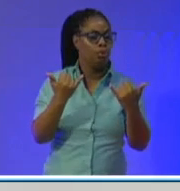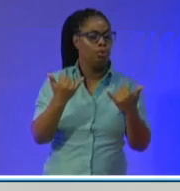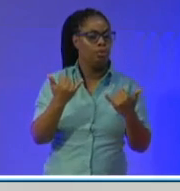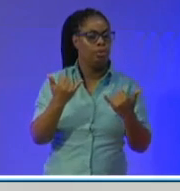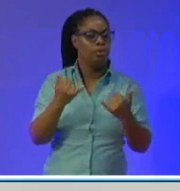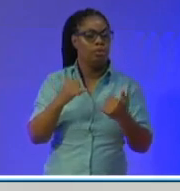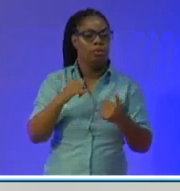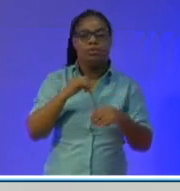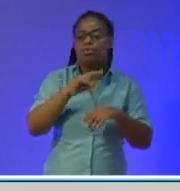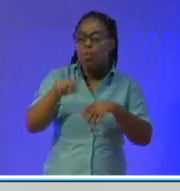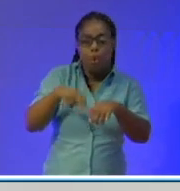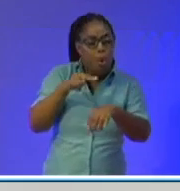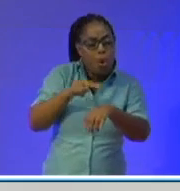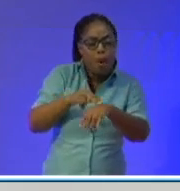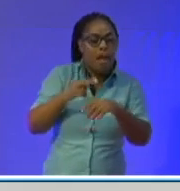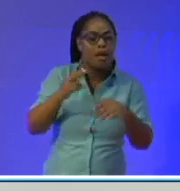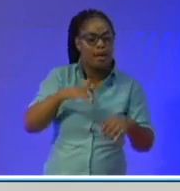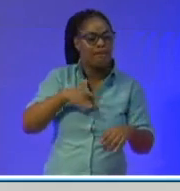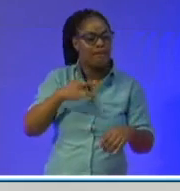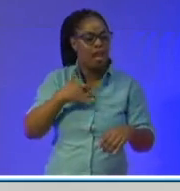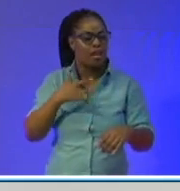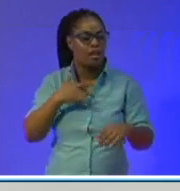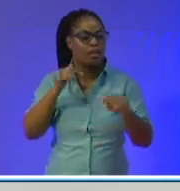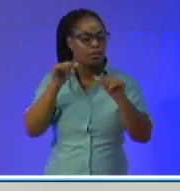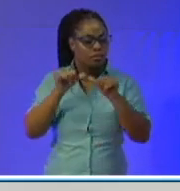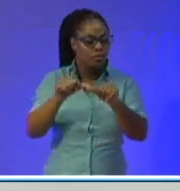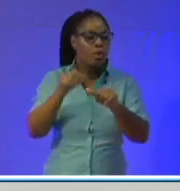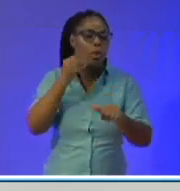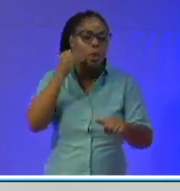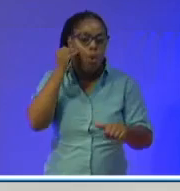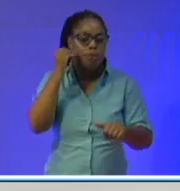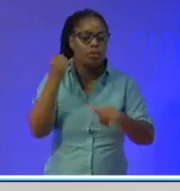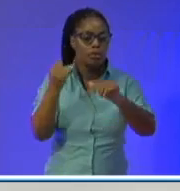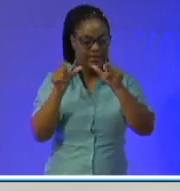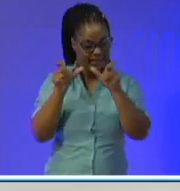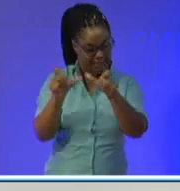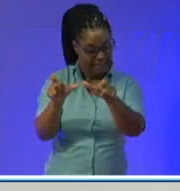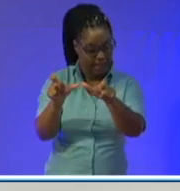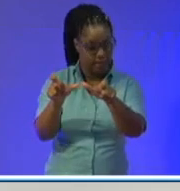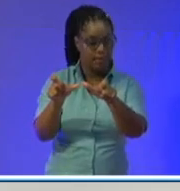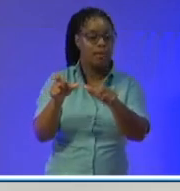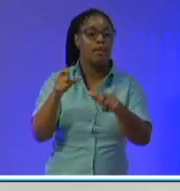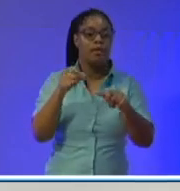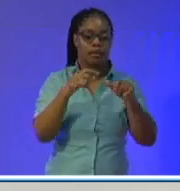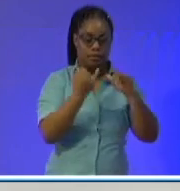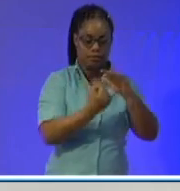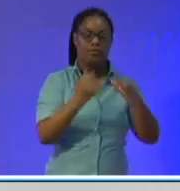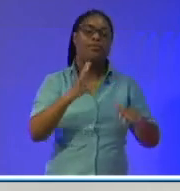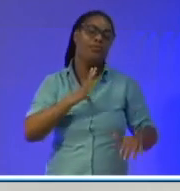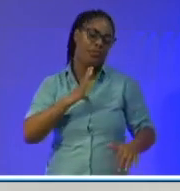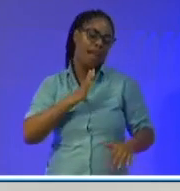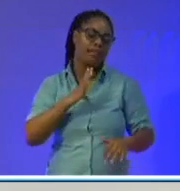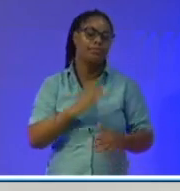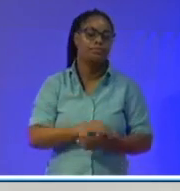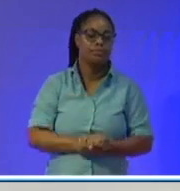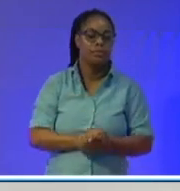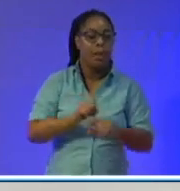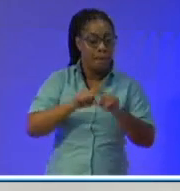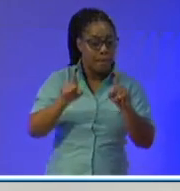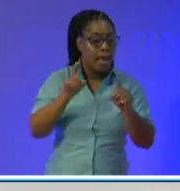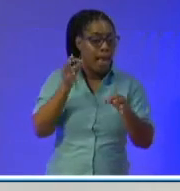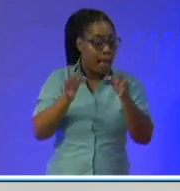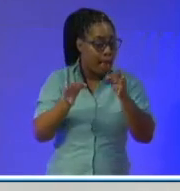very, I don't want to use the word keen, but be very ready to call for additional help, call for the ambulance, to have